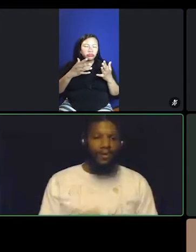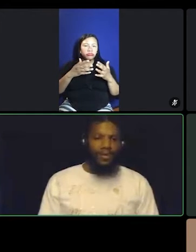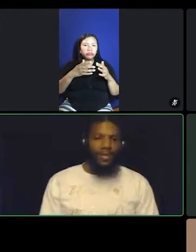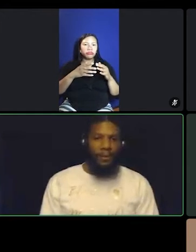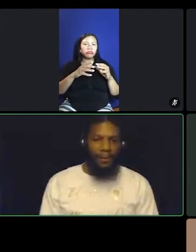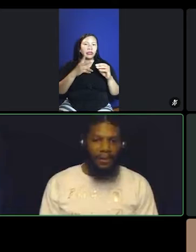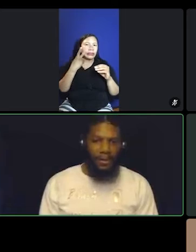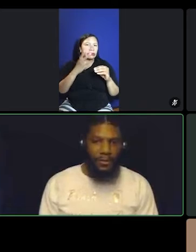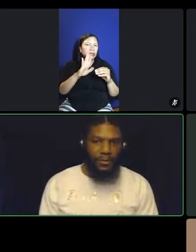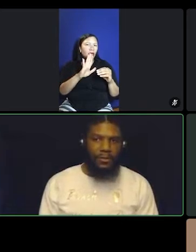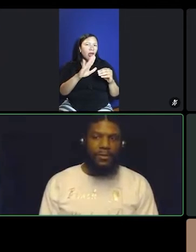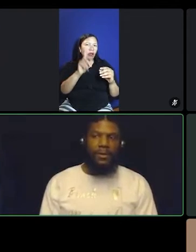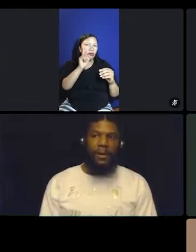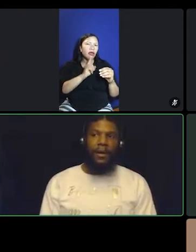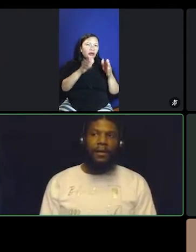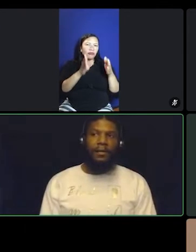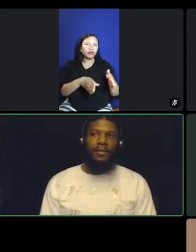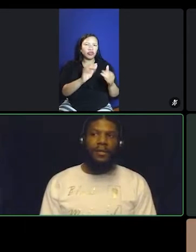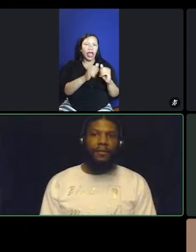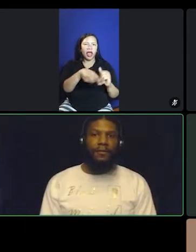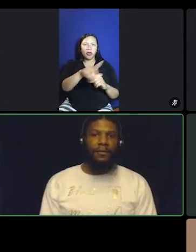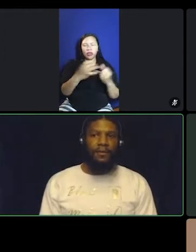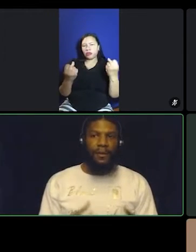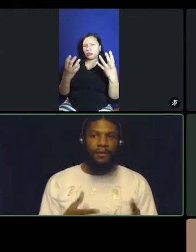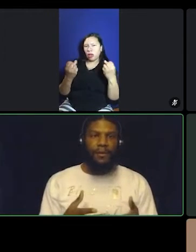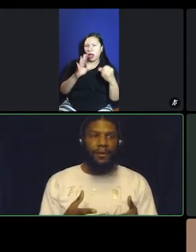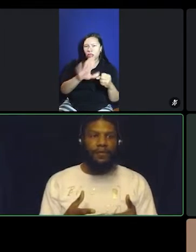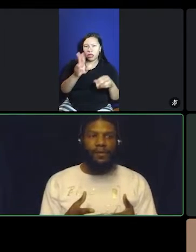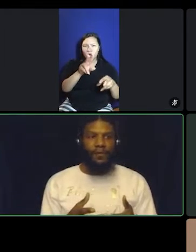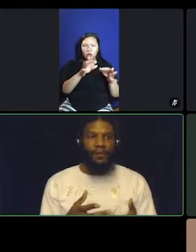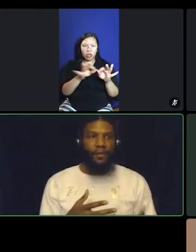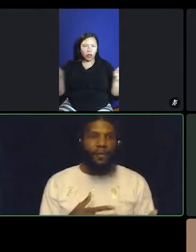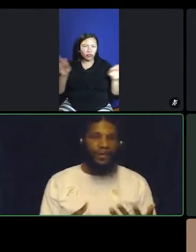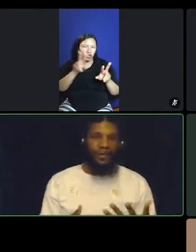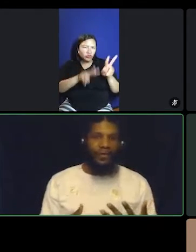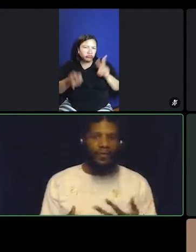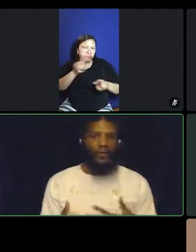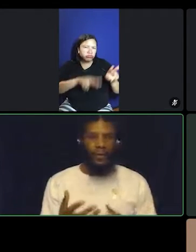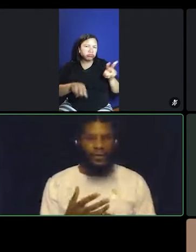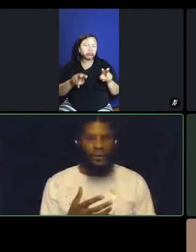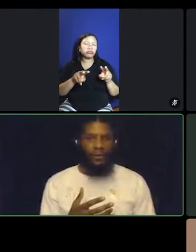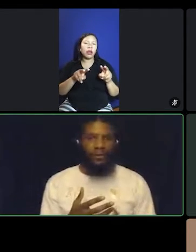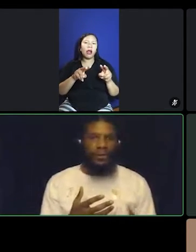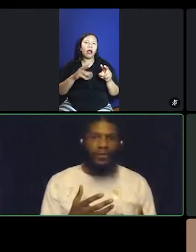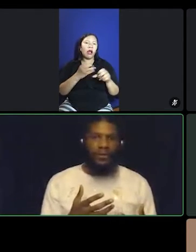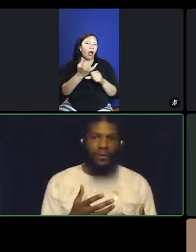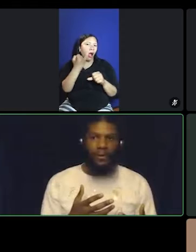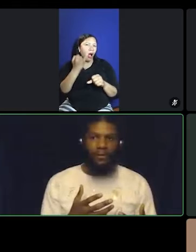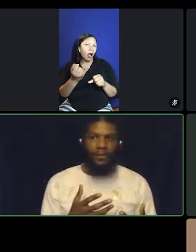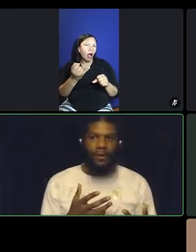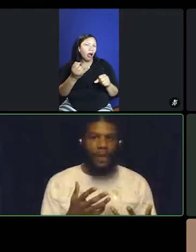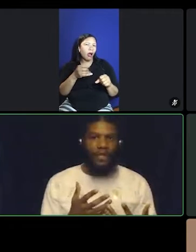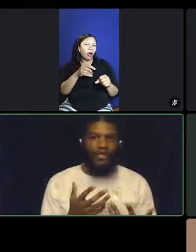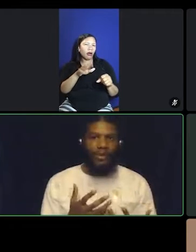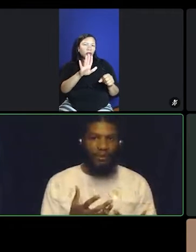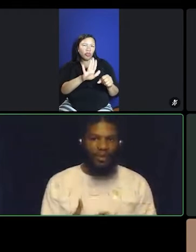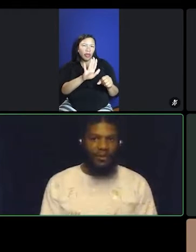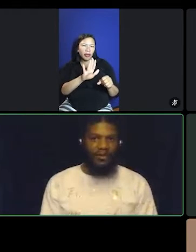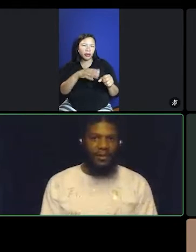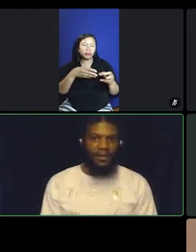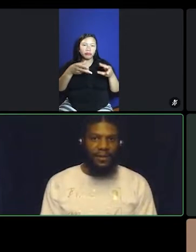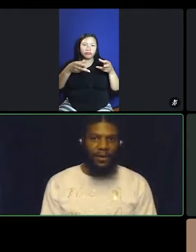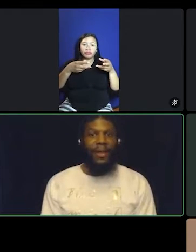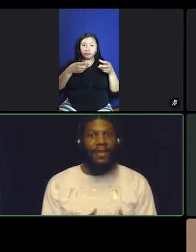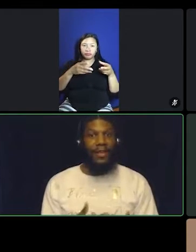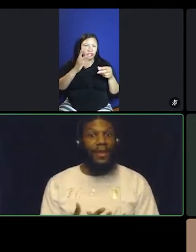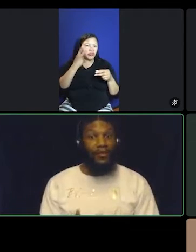the language that might be used, to get a feel for the person, if you can read them, if it's a match or rapport,